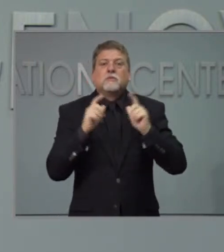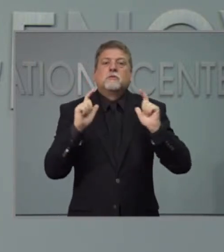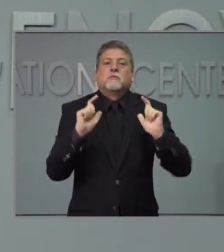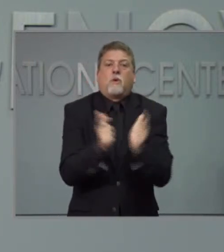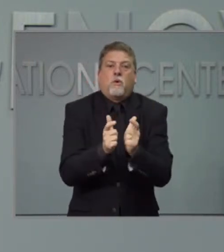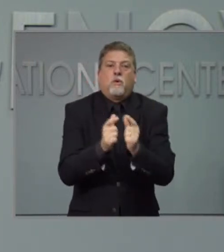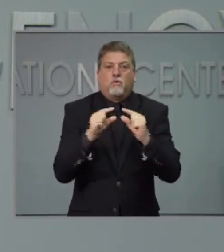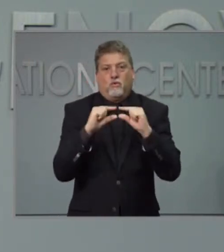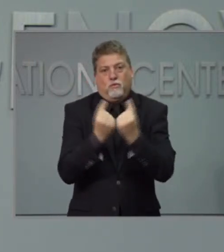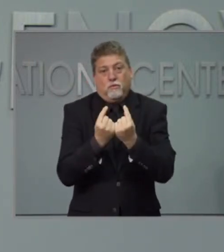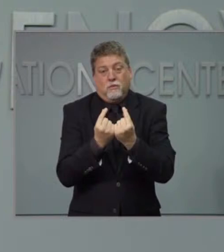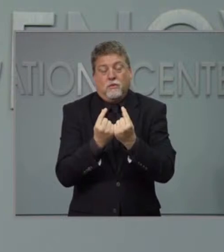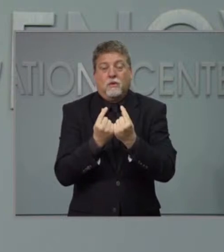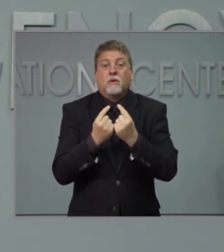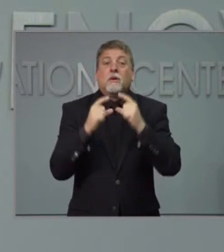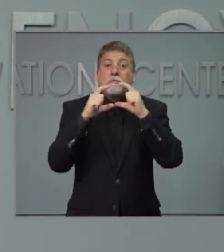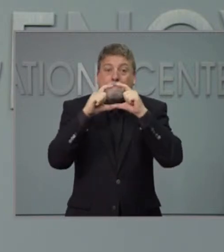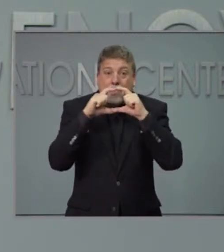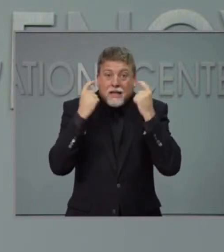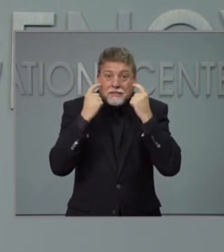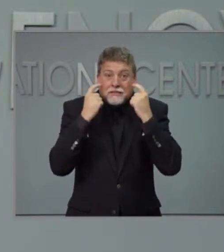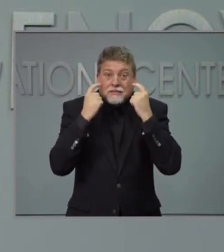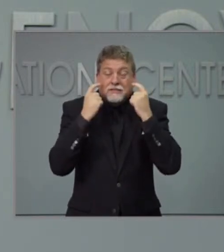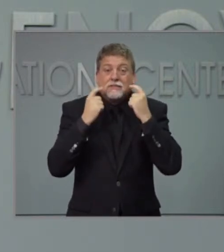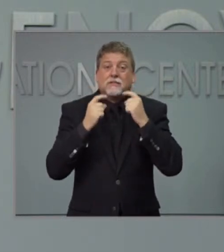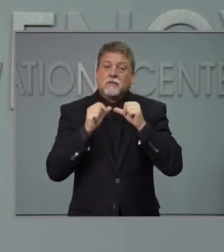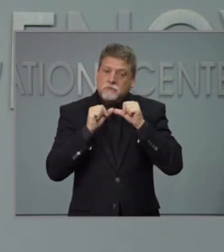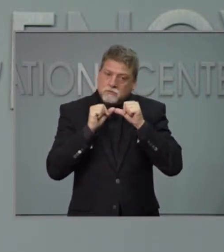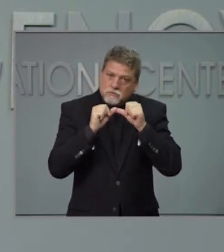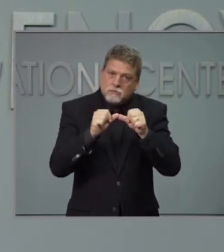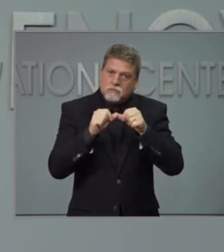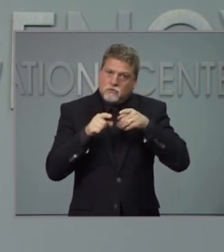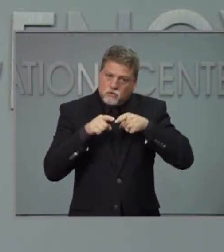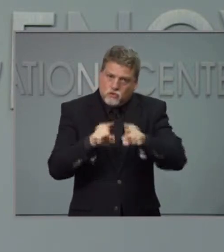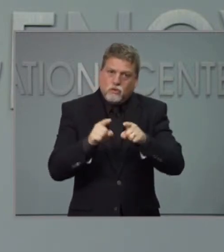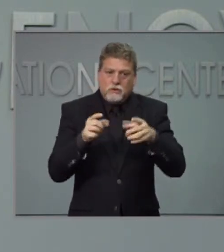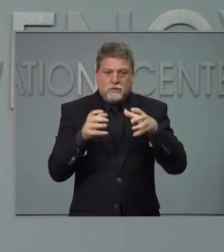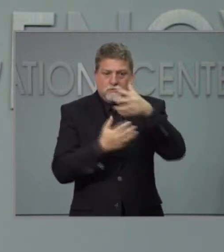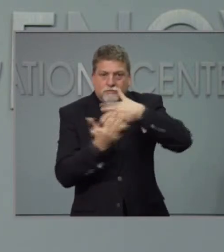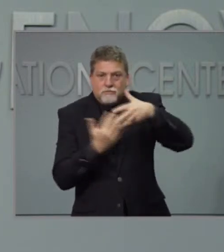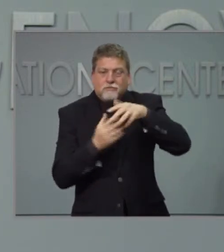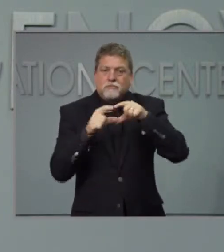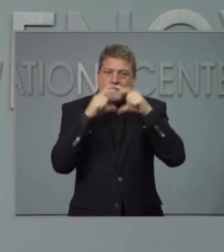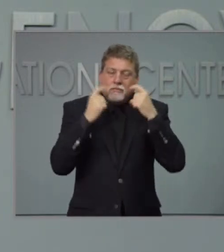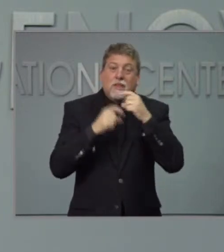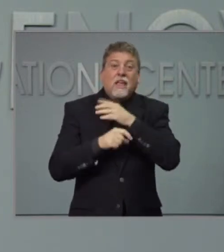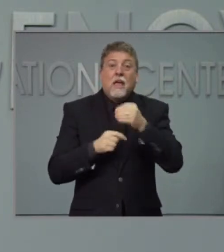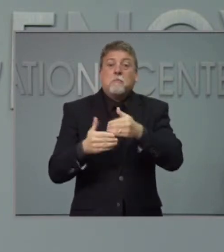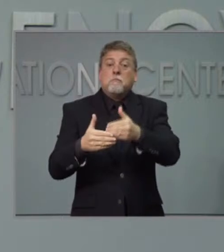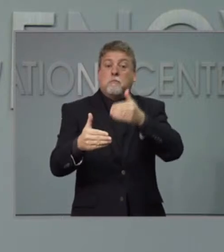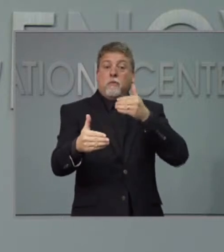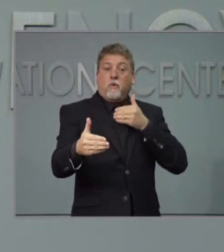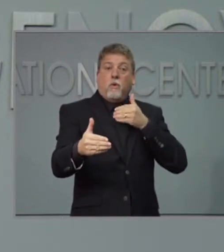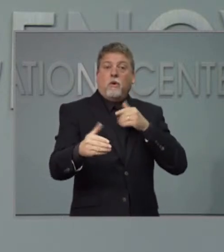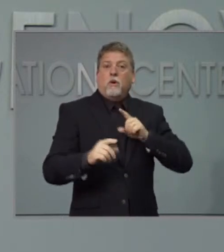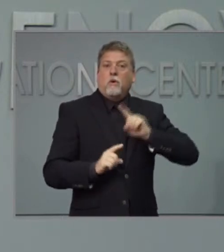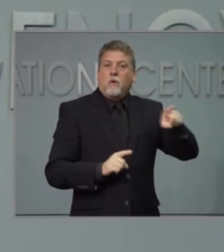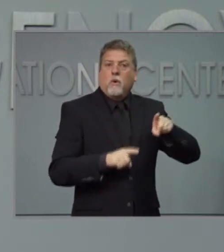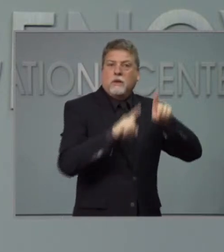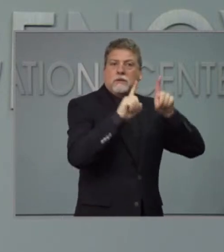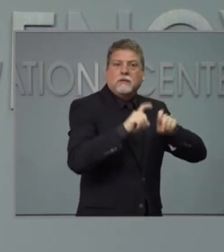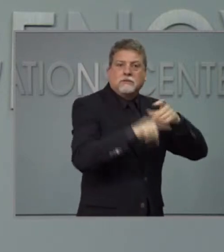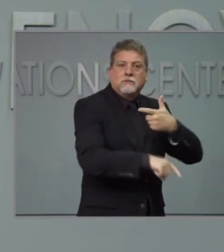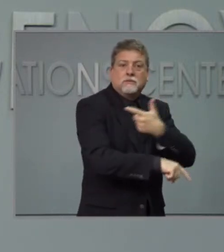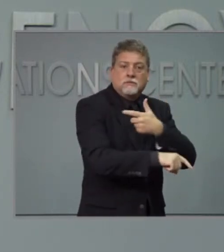the time, and consider getting a test ahead of Thanksgiving. And for those who are looking to get a test, make sure to particularly seek out